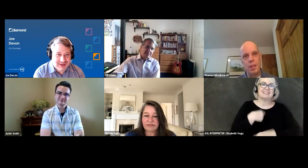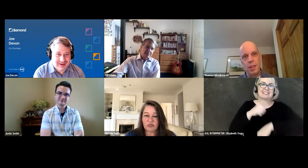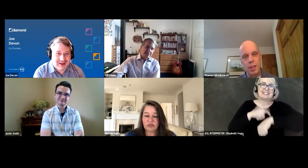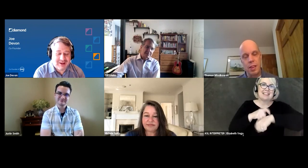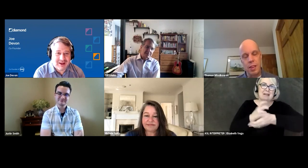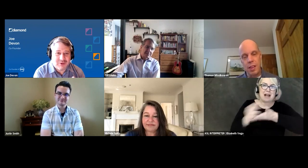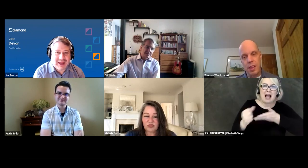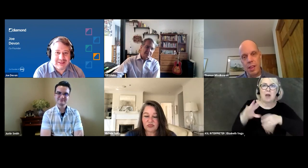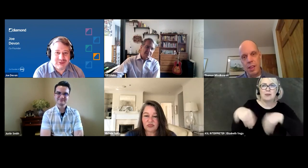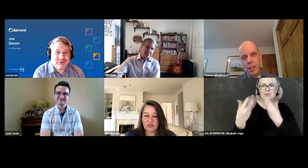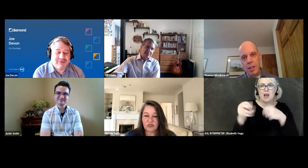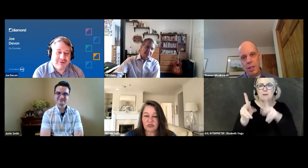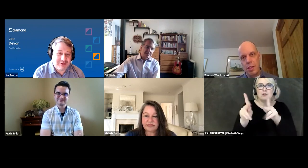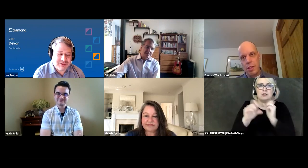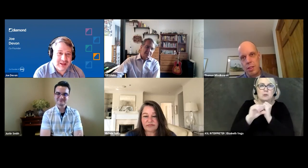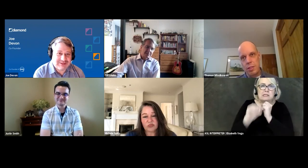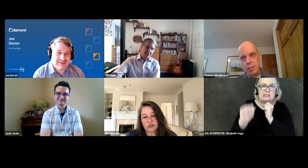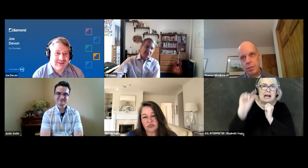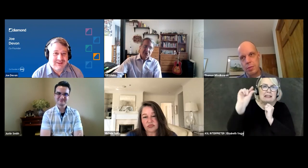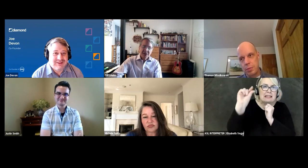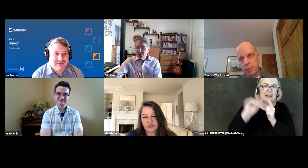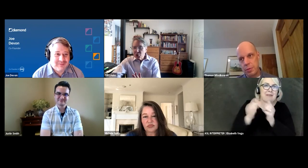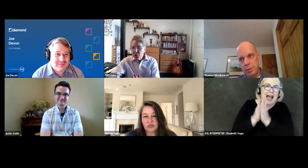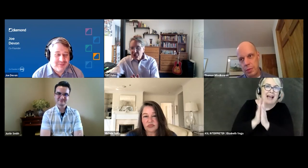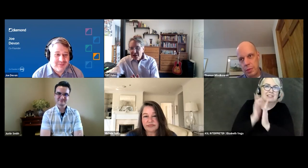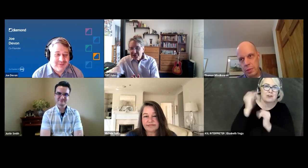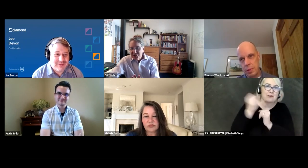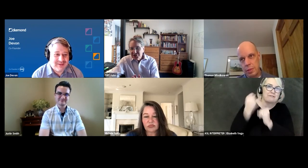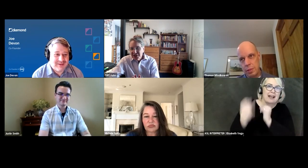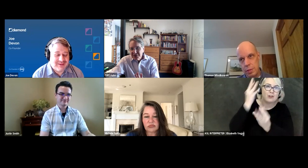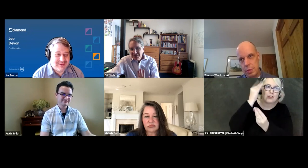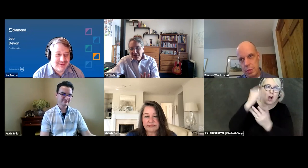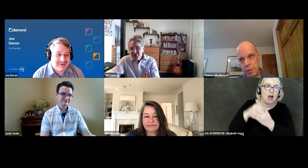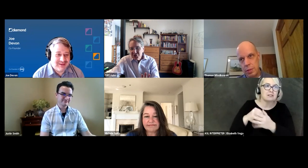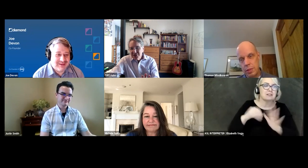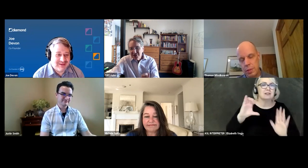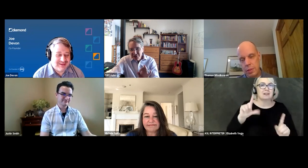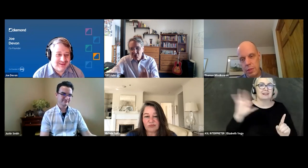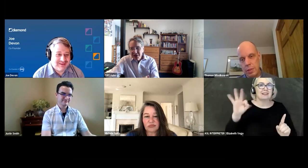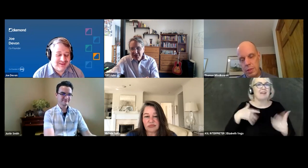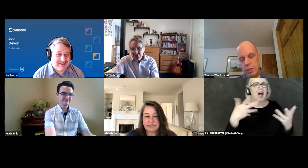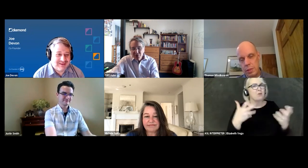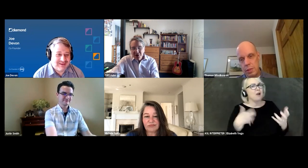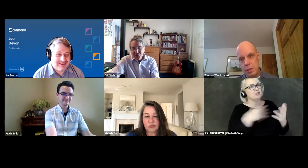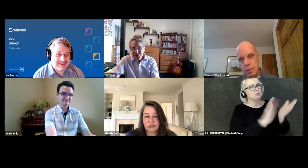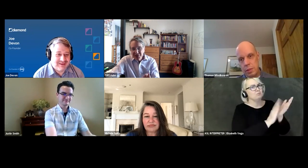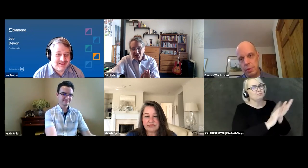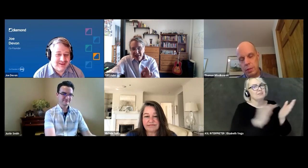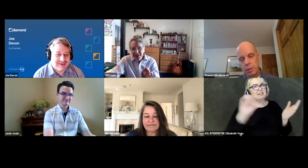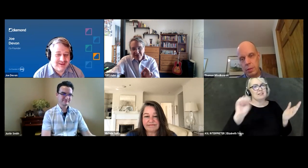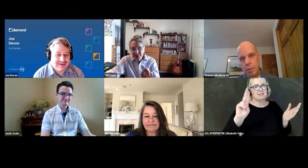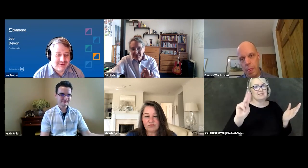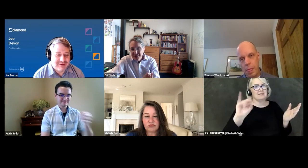over, but I want to ask you for the final thoughts. Just like to do a quick shout out to Sinead and mention that Greta and Sparks